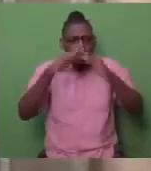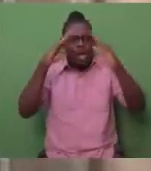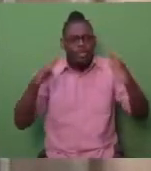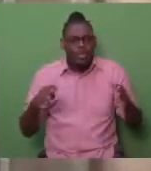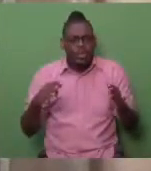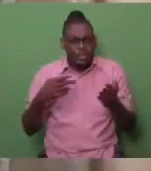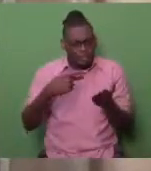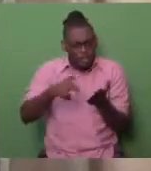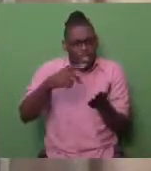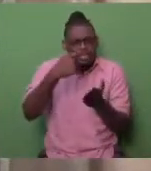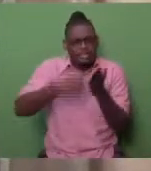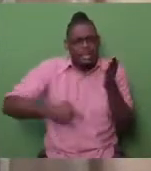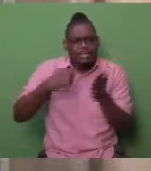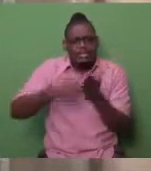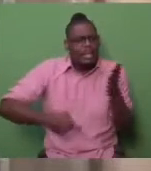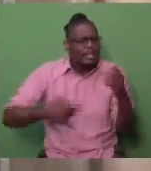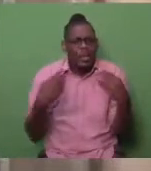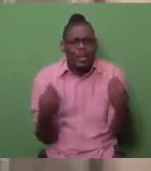time.